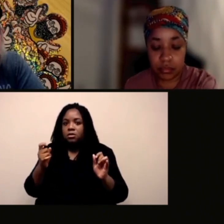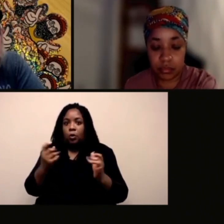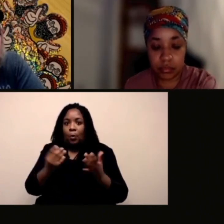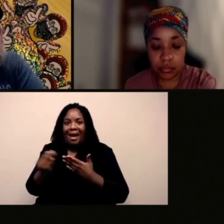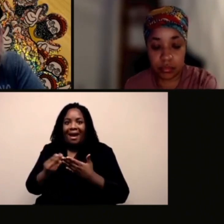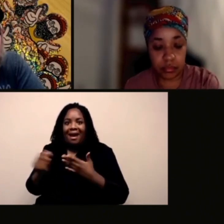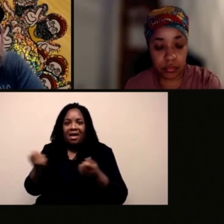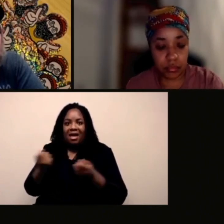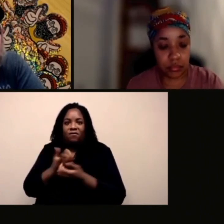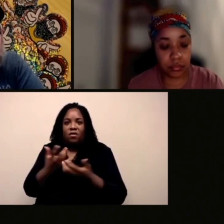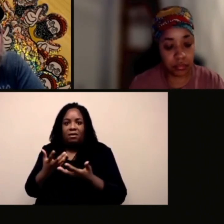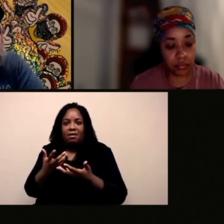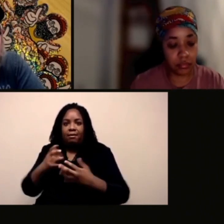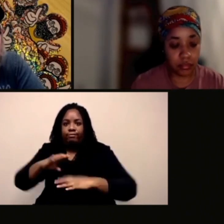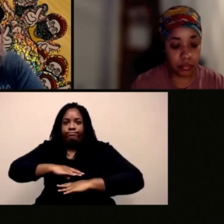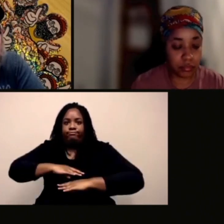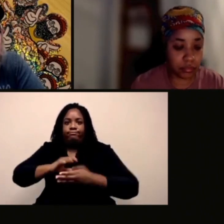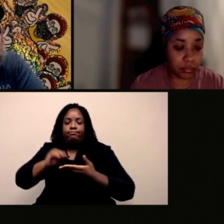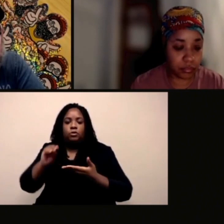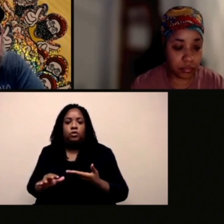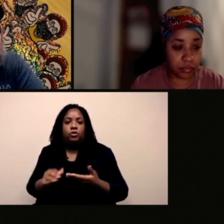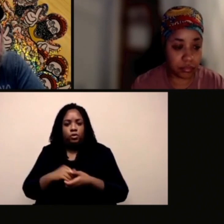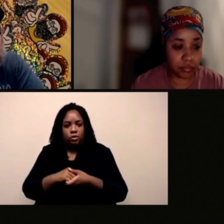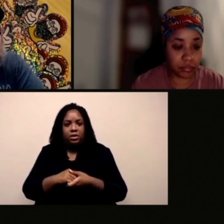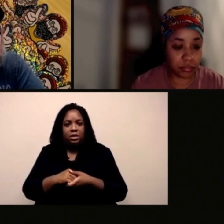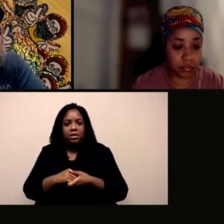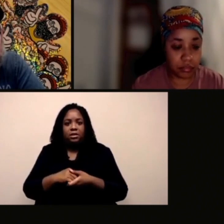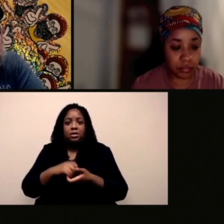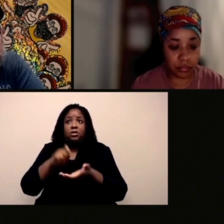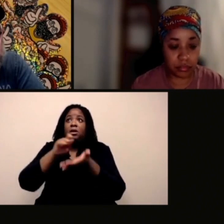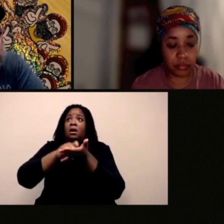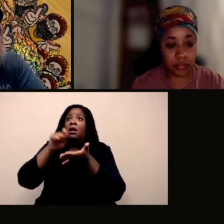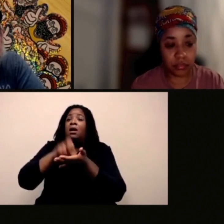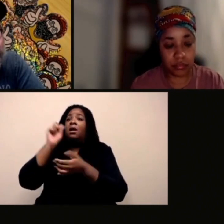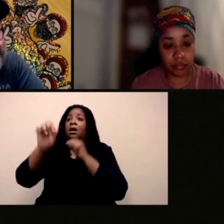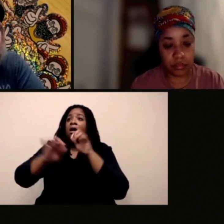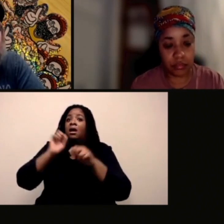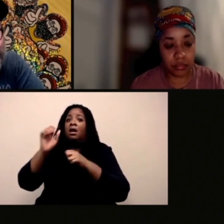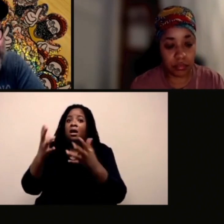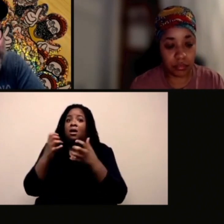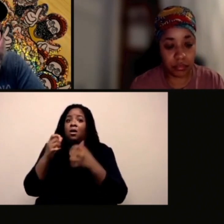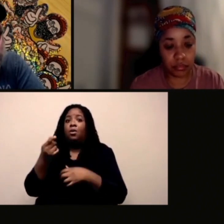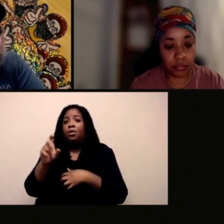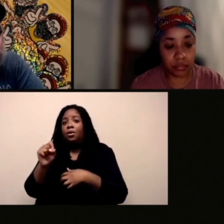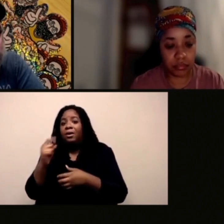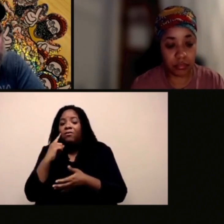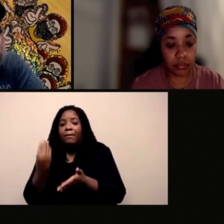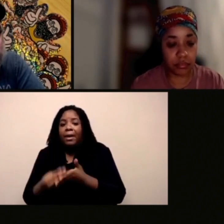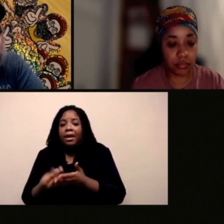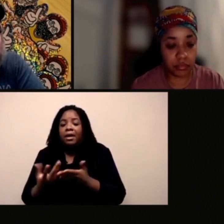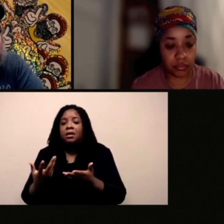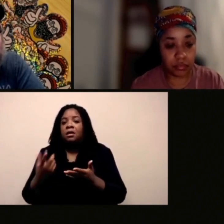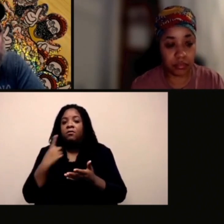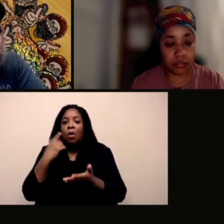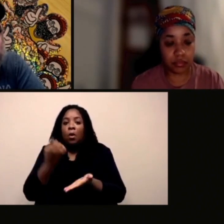needs by writing those Jonas Shoes grants, or those, I